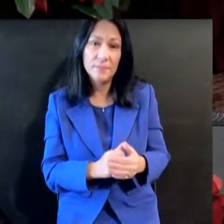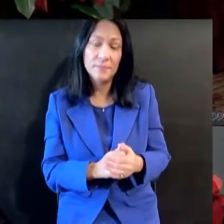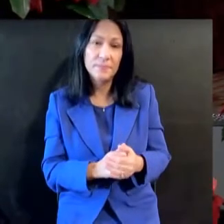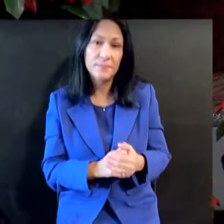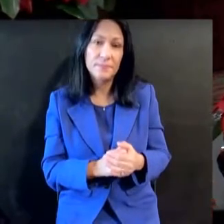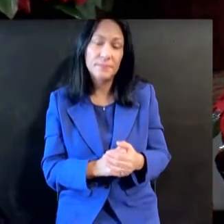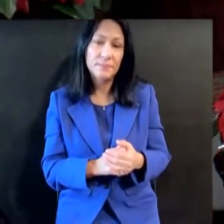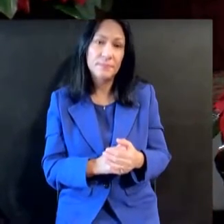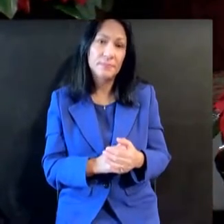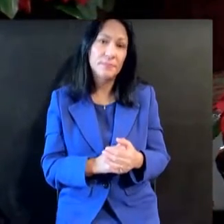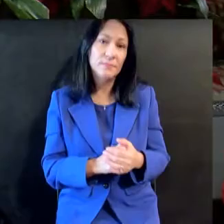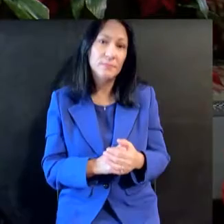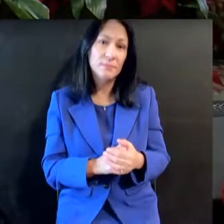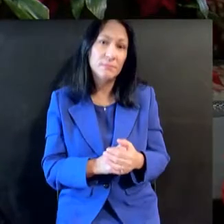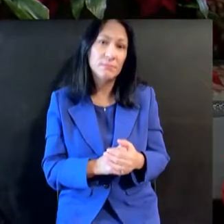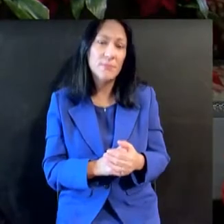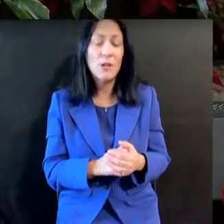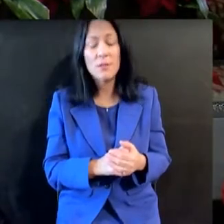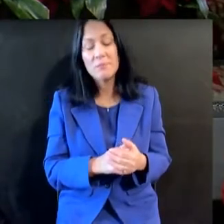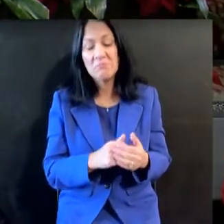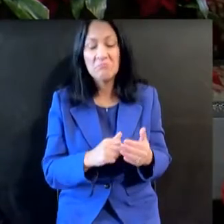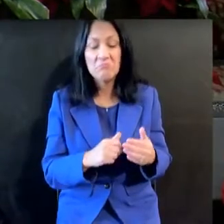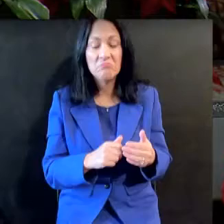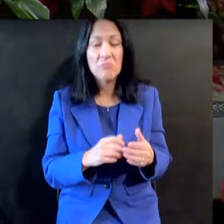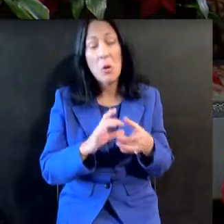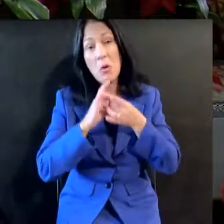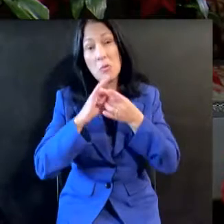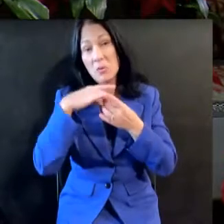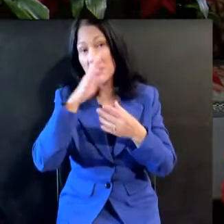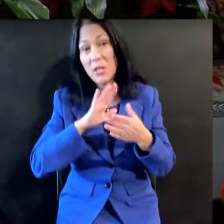This isn't far enough to go, apparently, according to God.